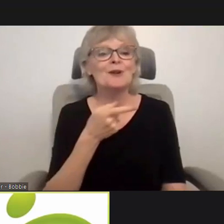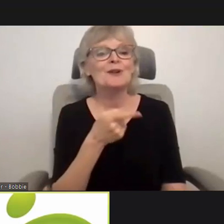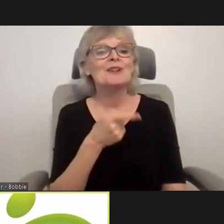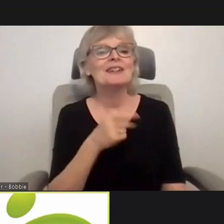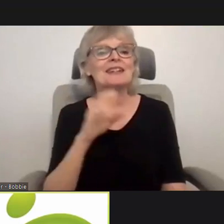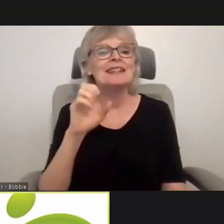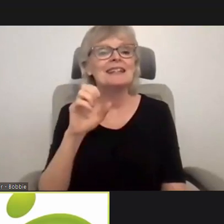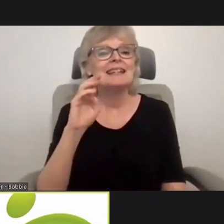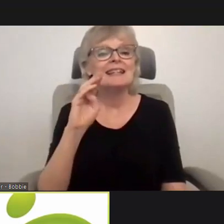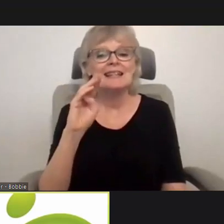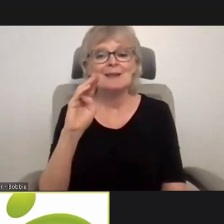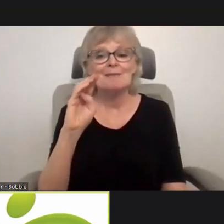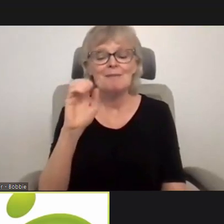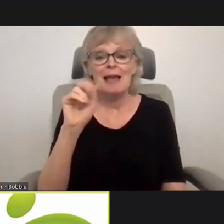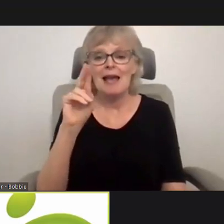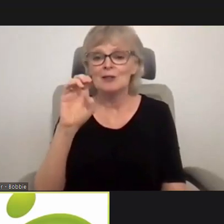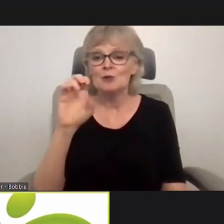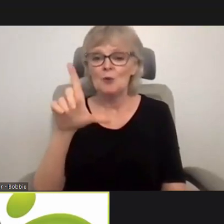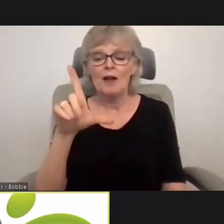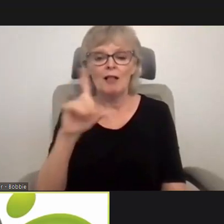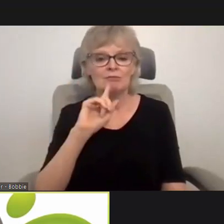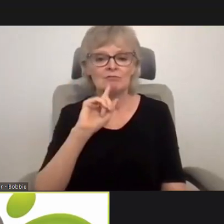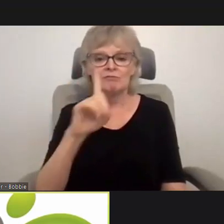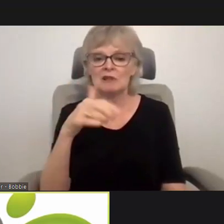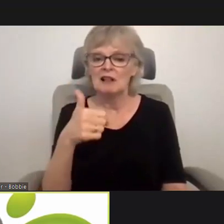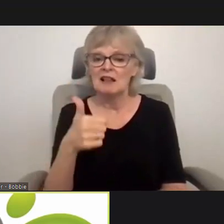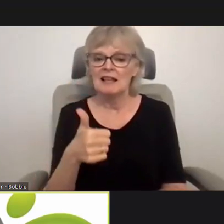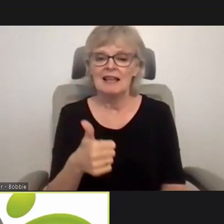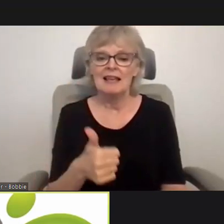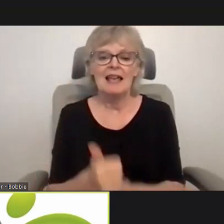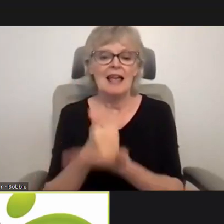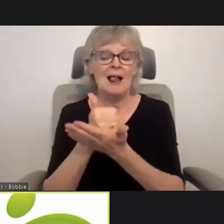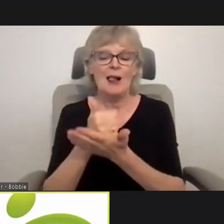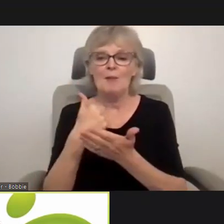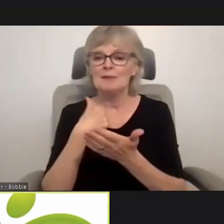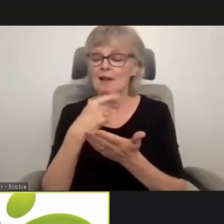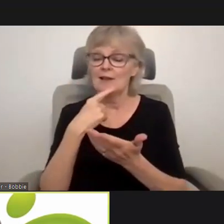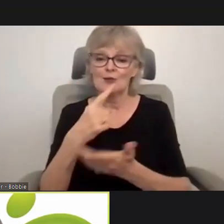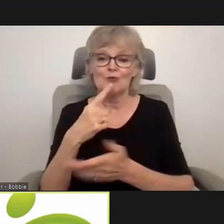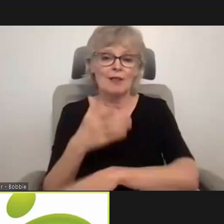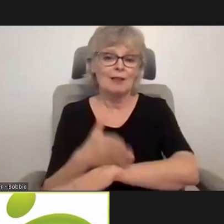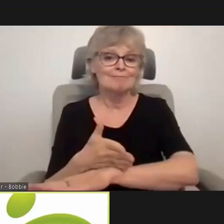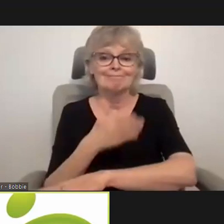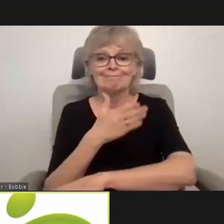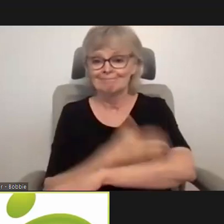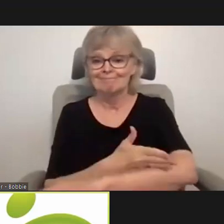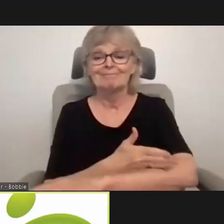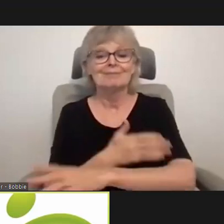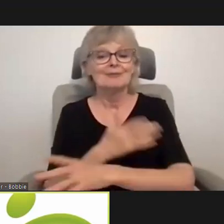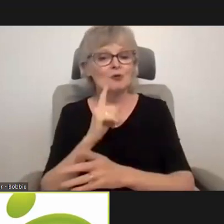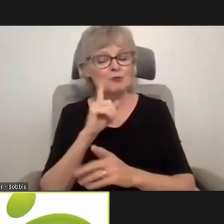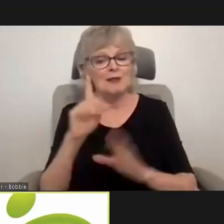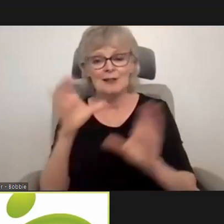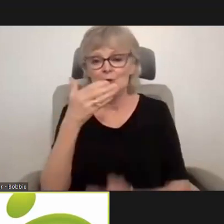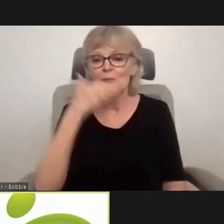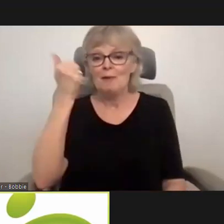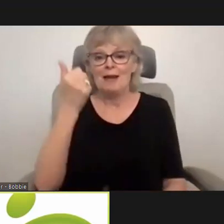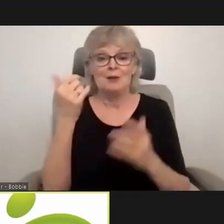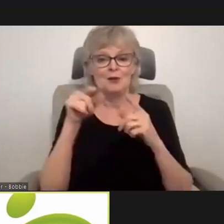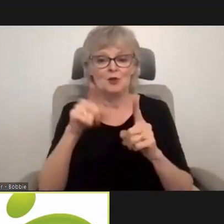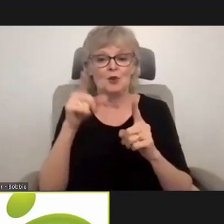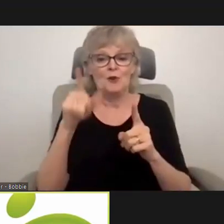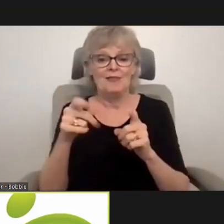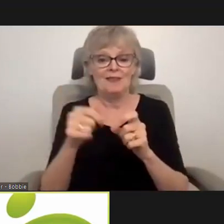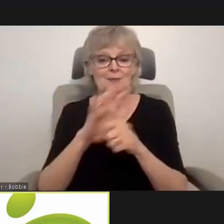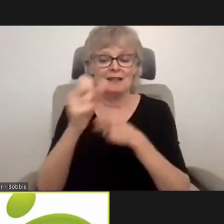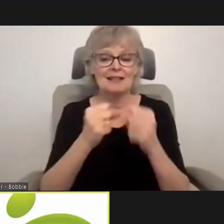Emmanuel really helped DDC to up our game this pandemic year. Our outreach